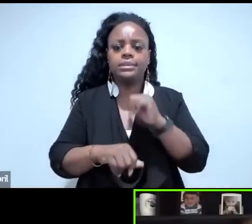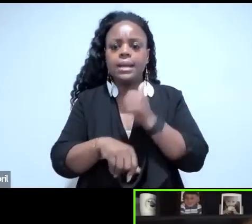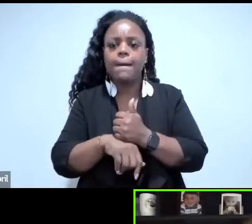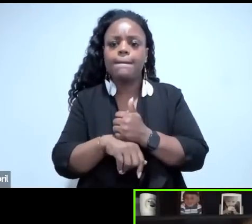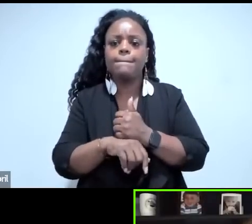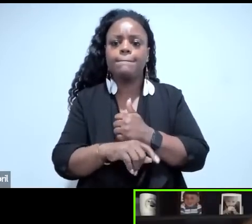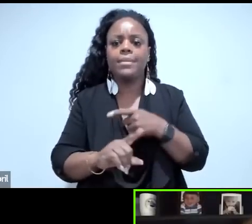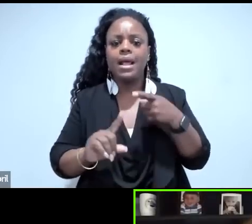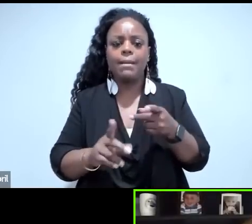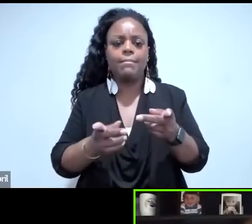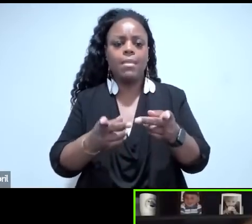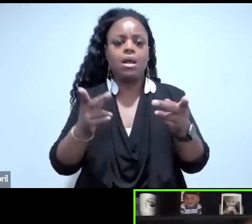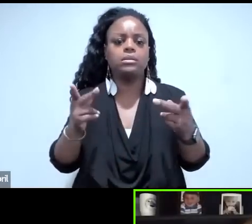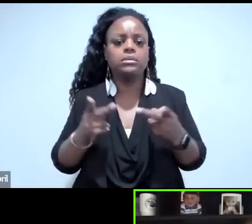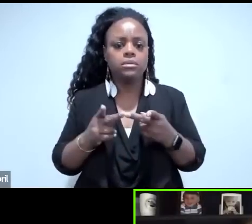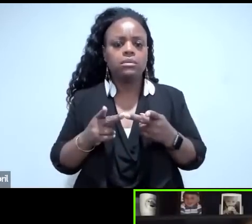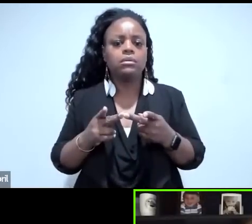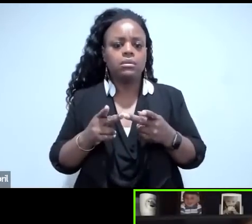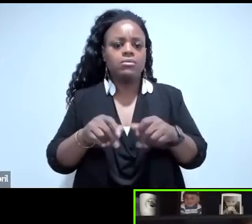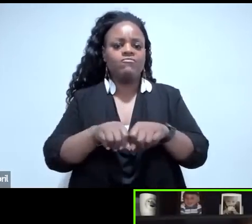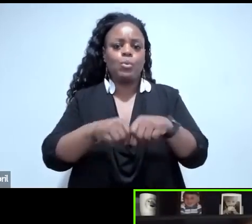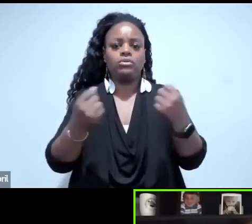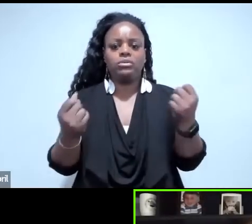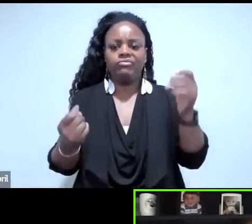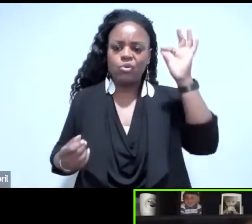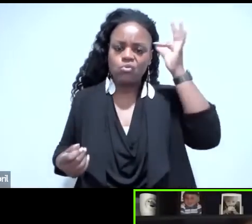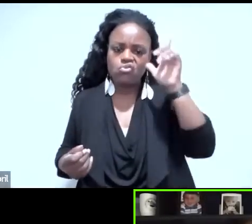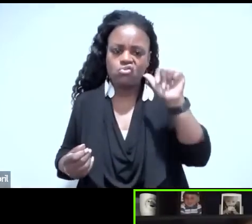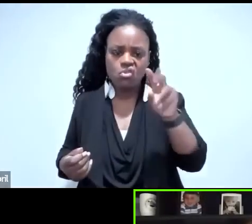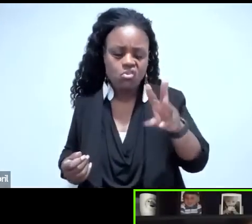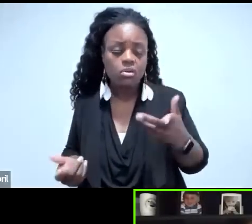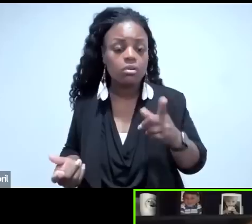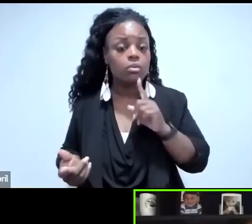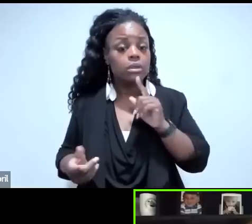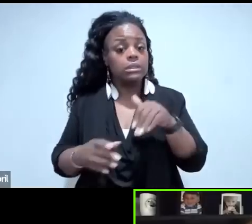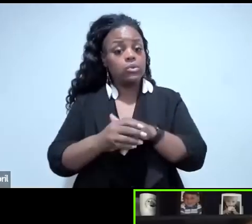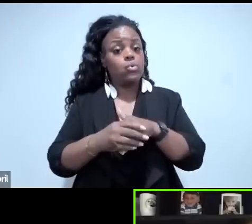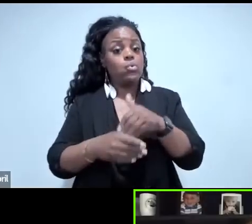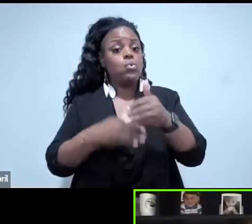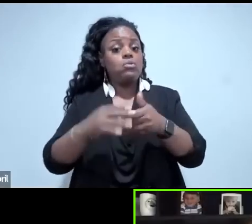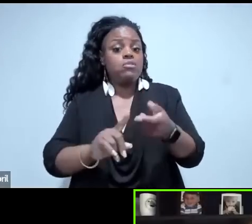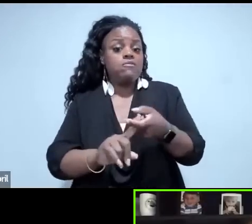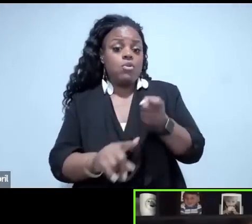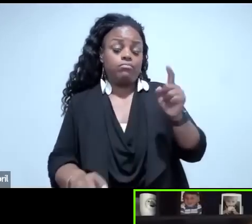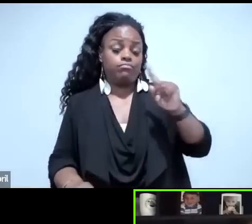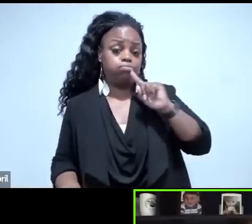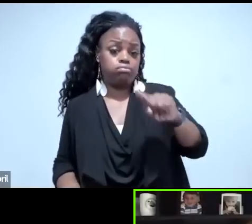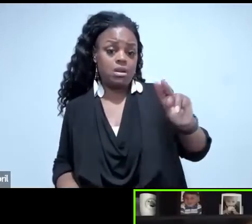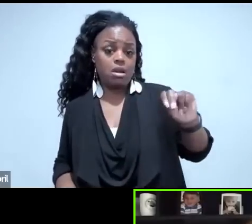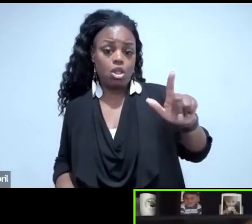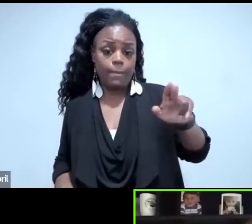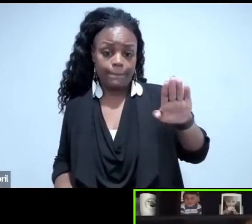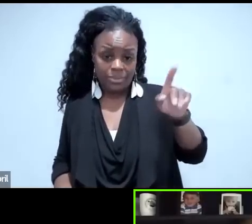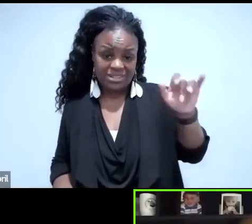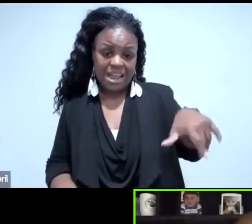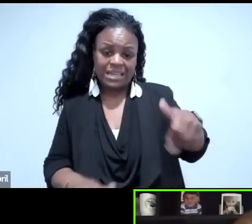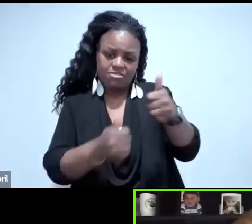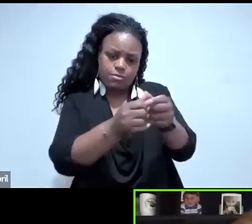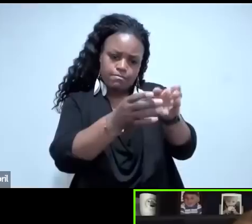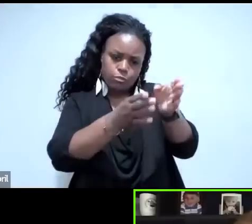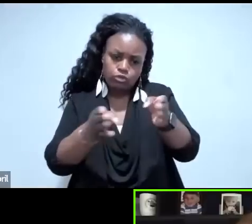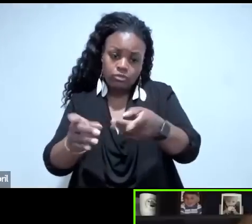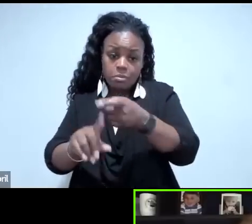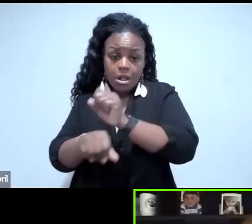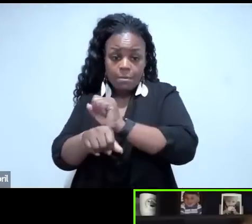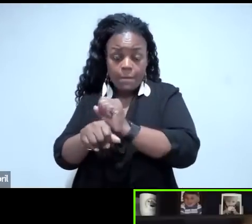the NLRB. Every person in the labor movement should have said, we're going to stop working until the labor rights that